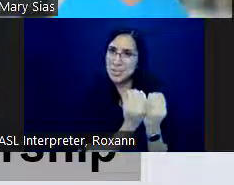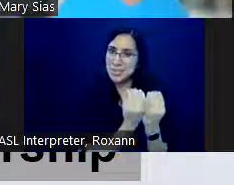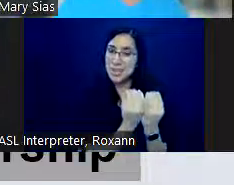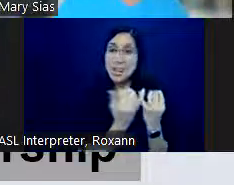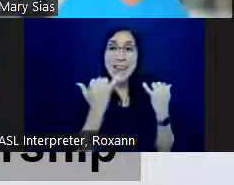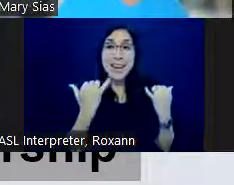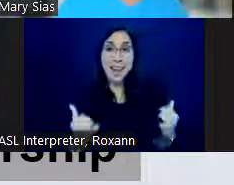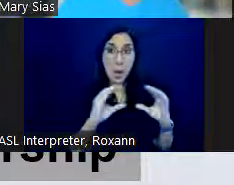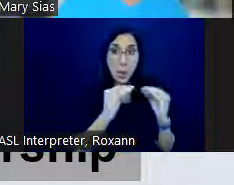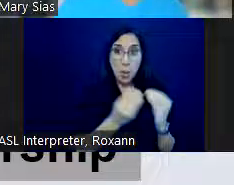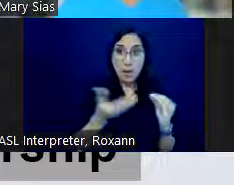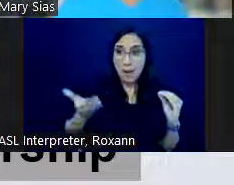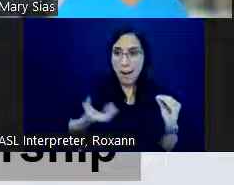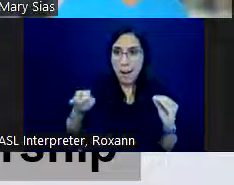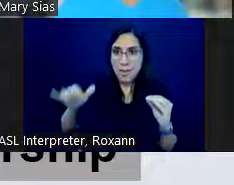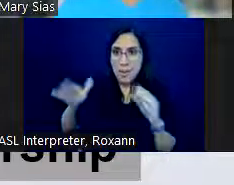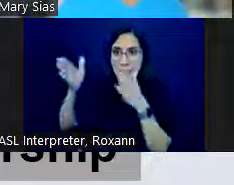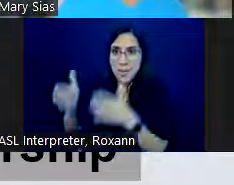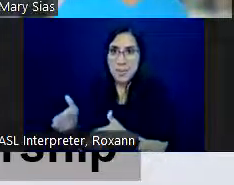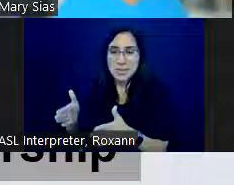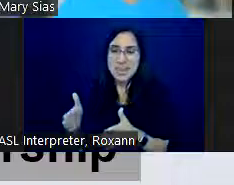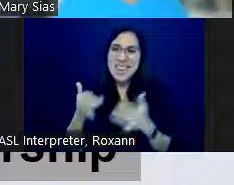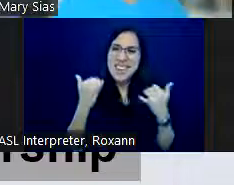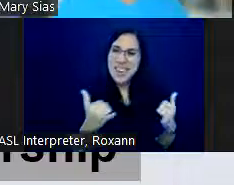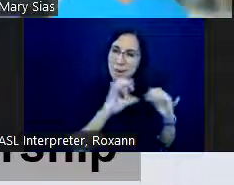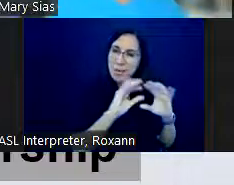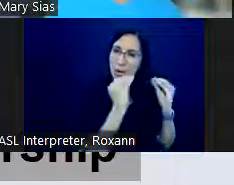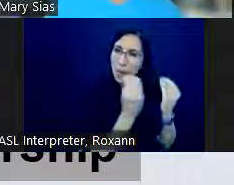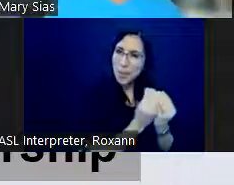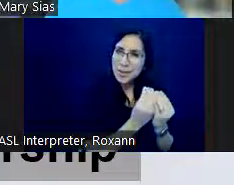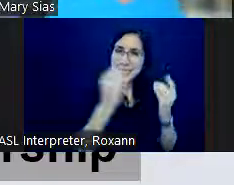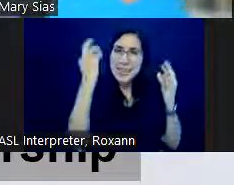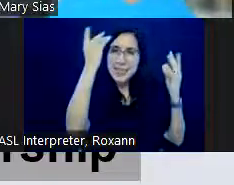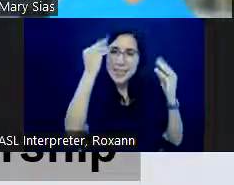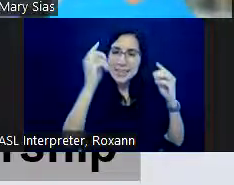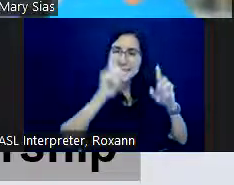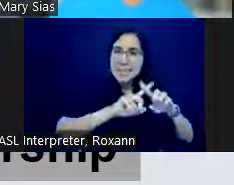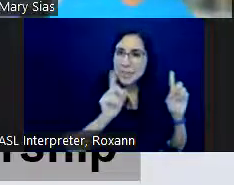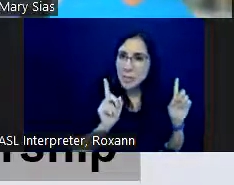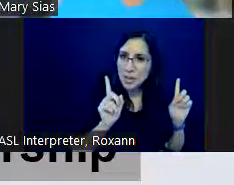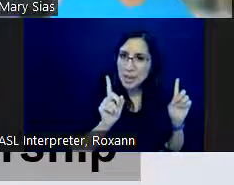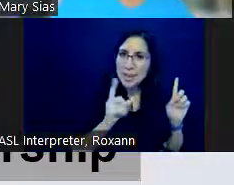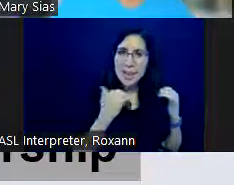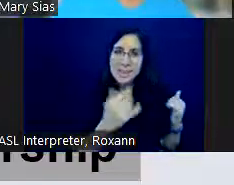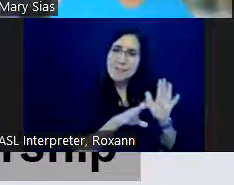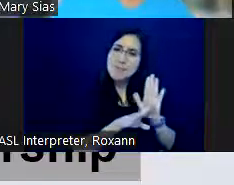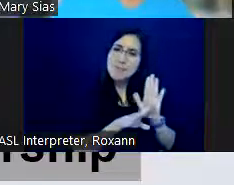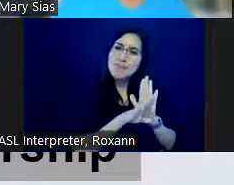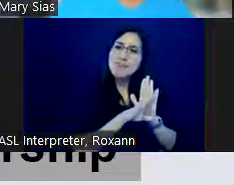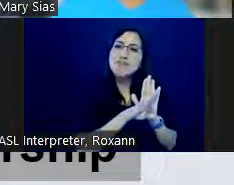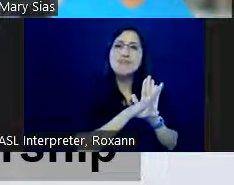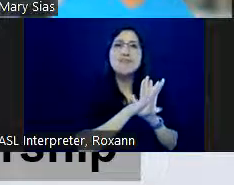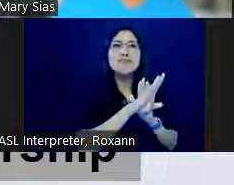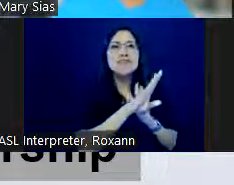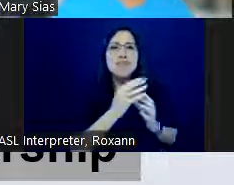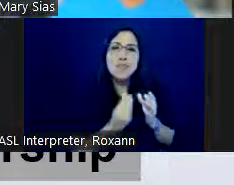We grow because we learn more and we think differently. We grow because we make mistakes and then